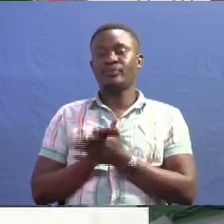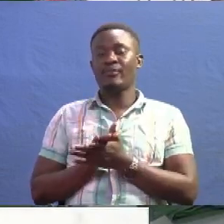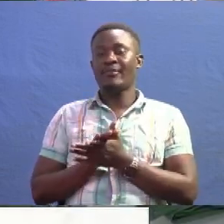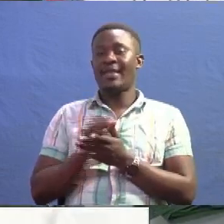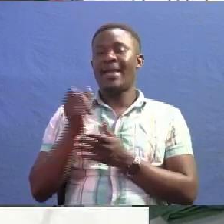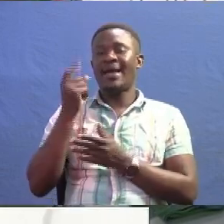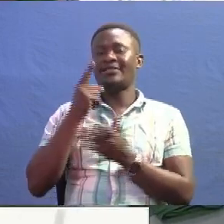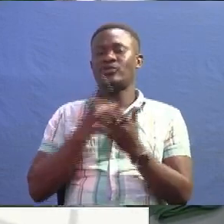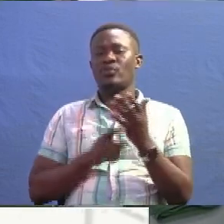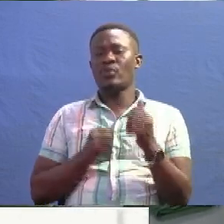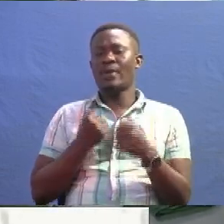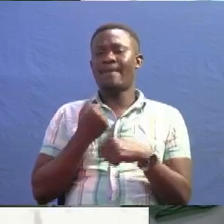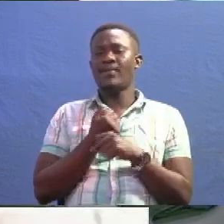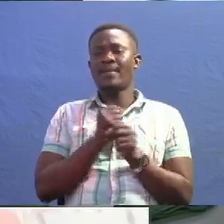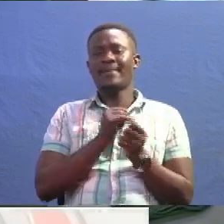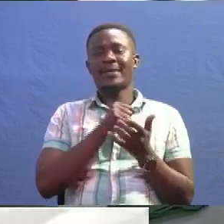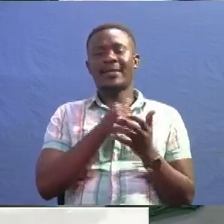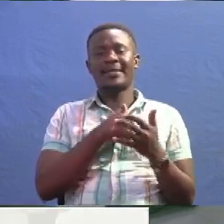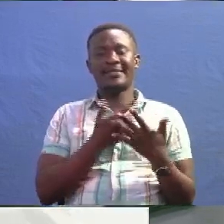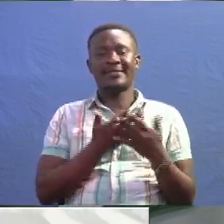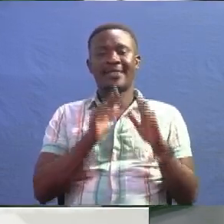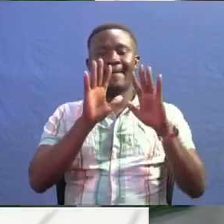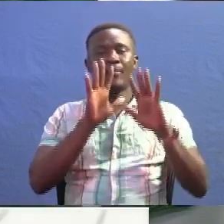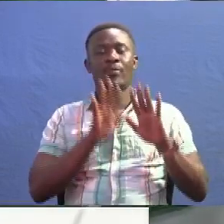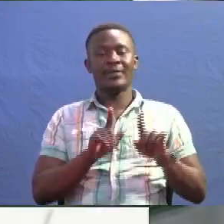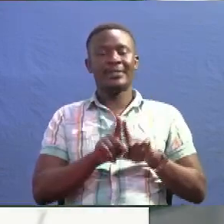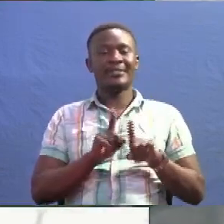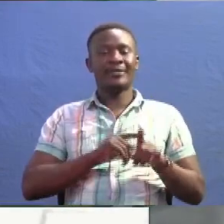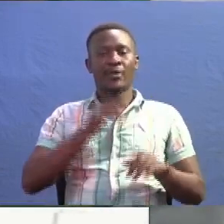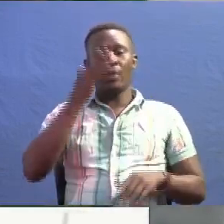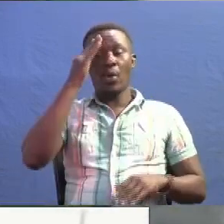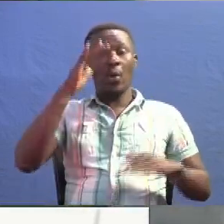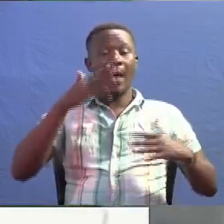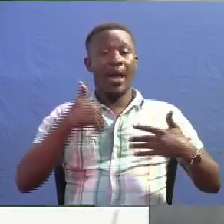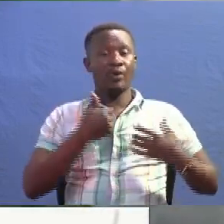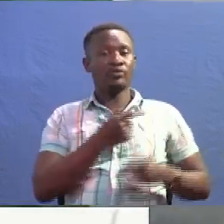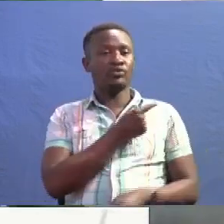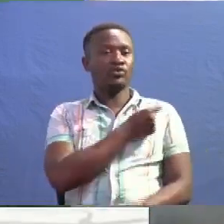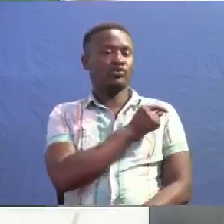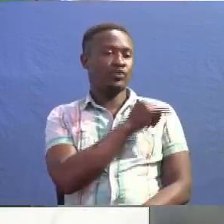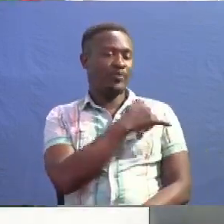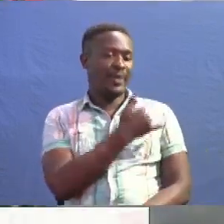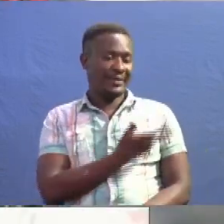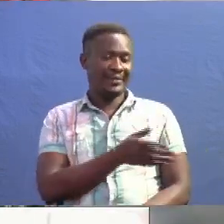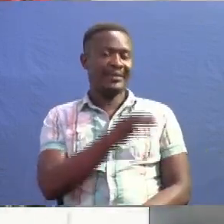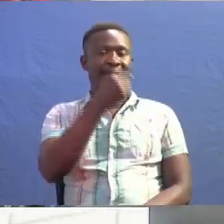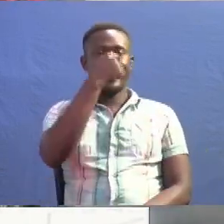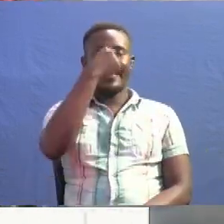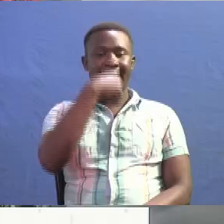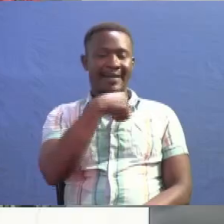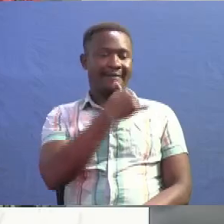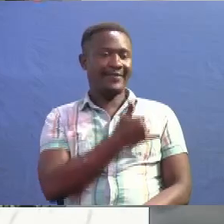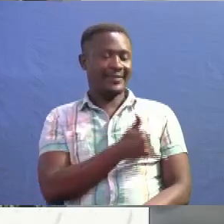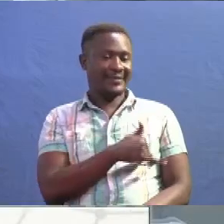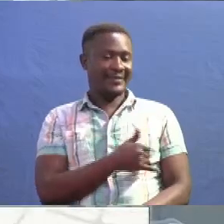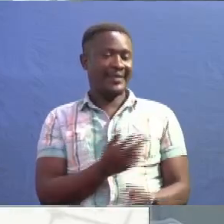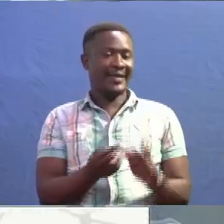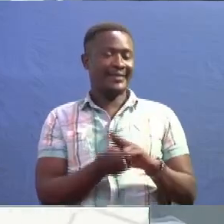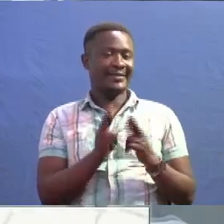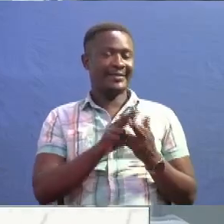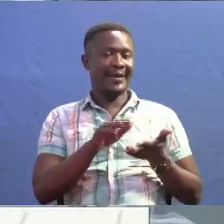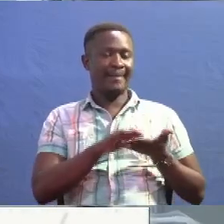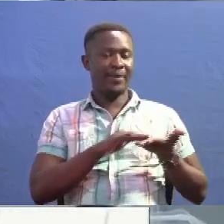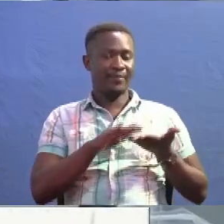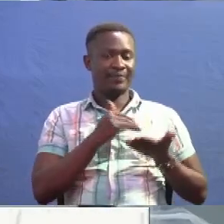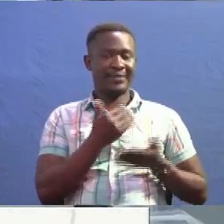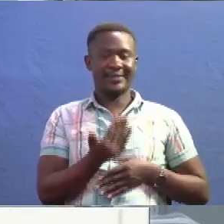what causes clefts is just as important as knowing how to treat them. Cleft-related surgeries are timed based on the